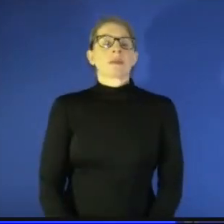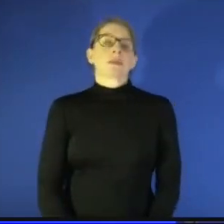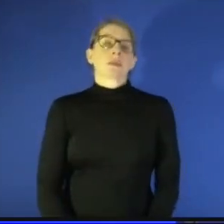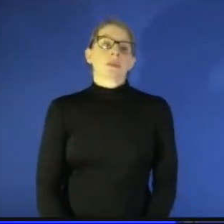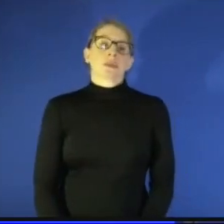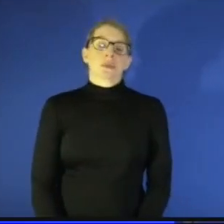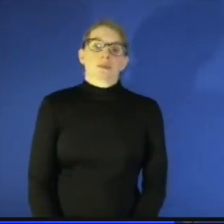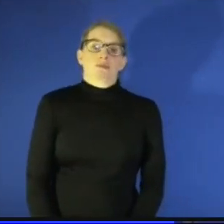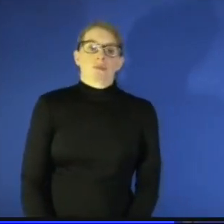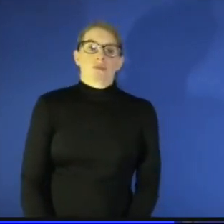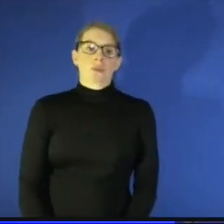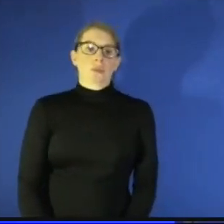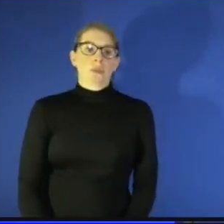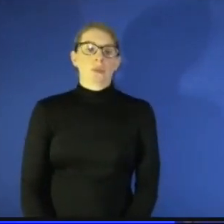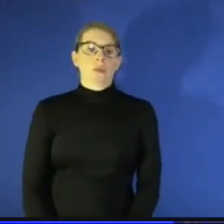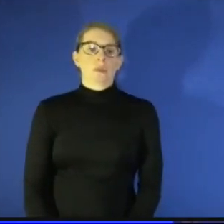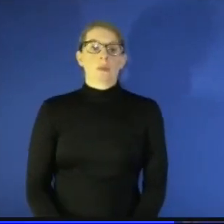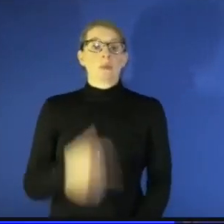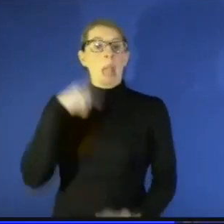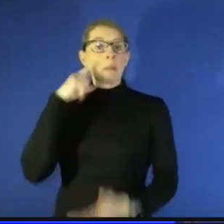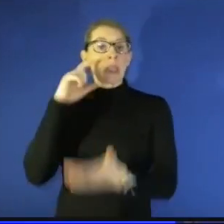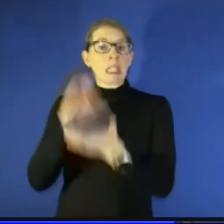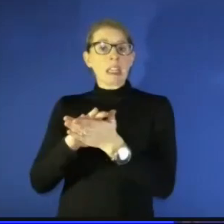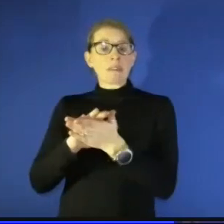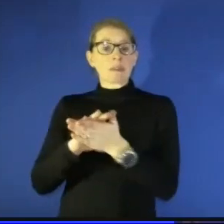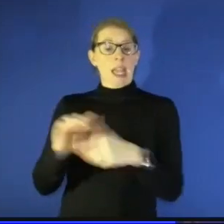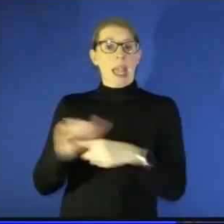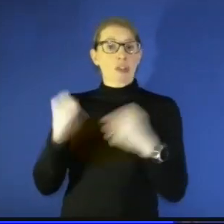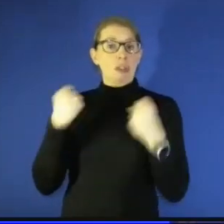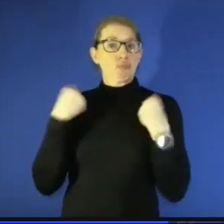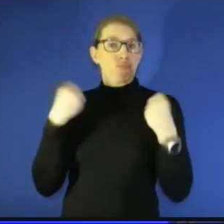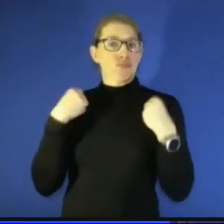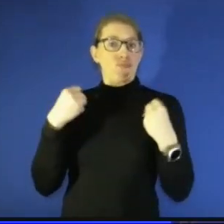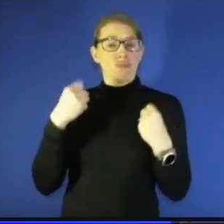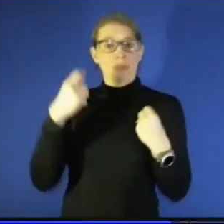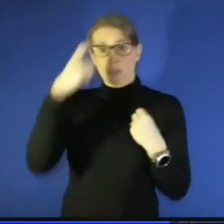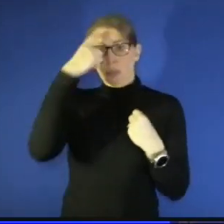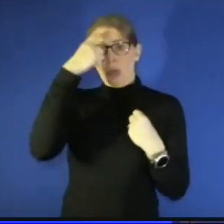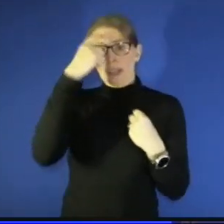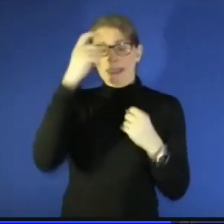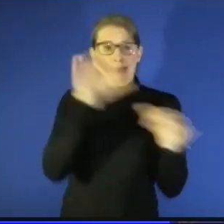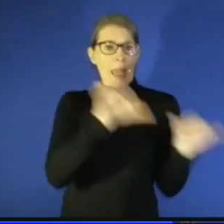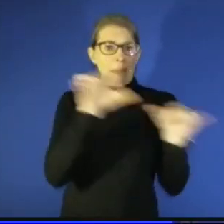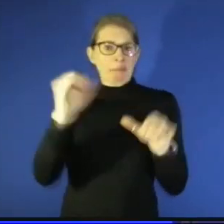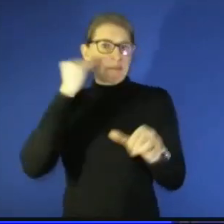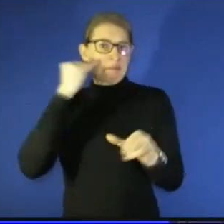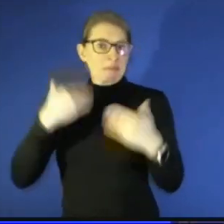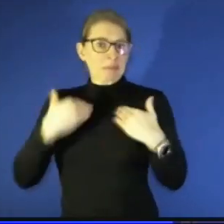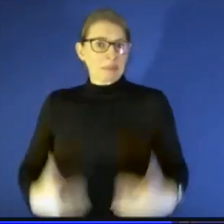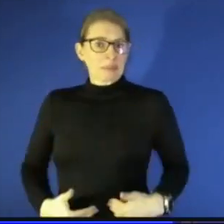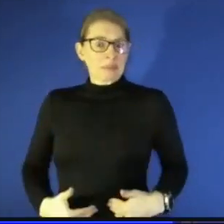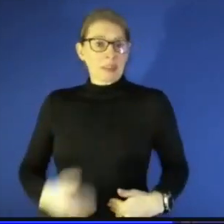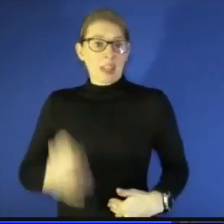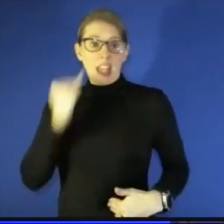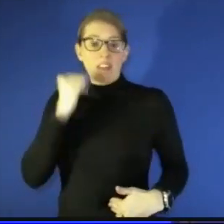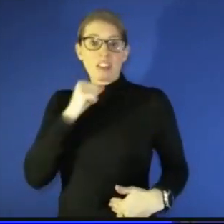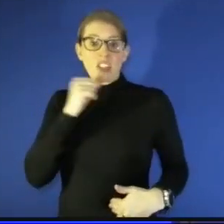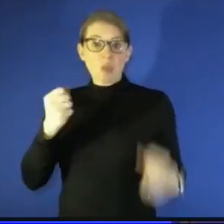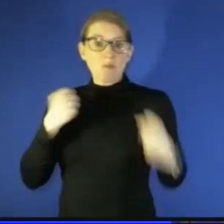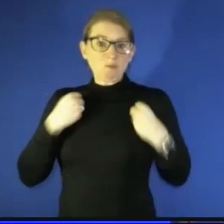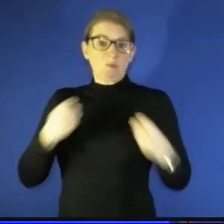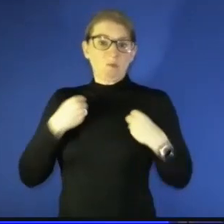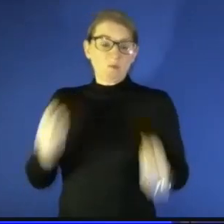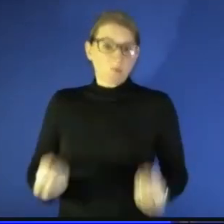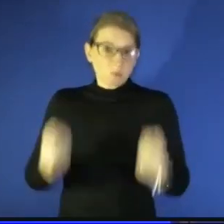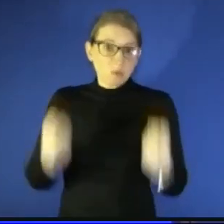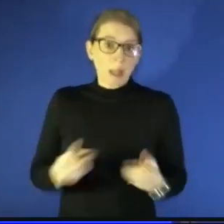absolutely believe that exercising your brain is no different than exercising your body. If you don't use it, you lose it. The more you're asking your brain to do,